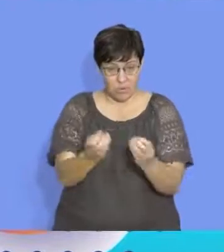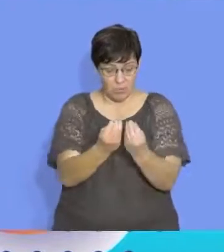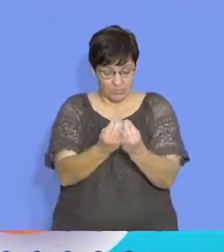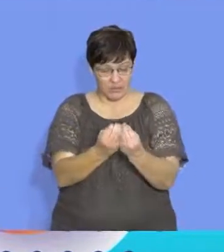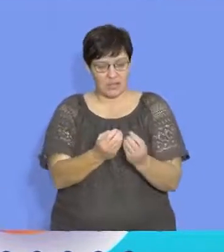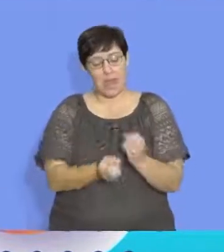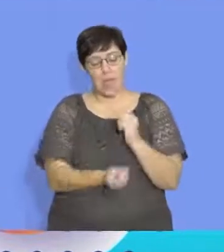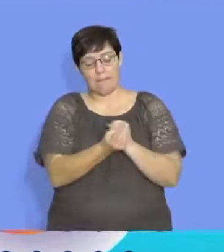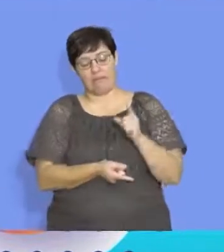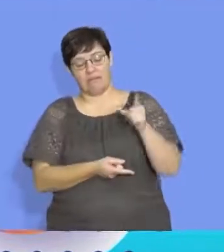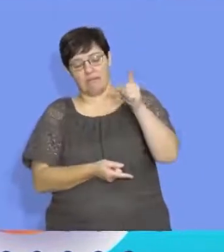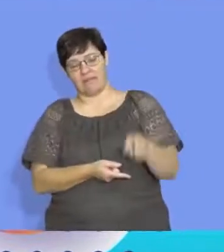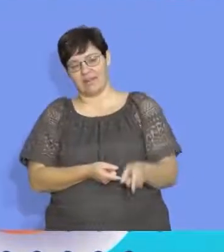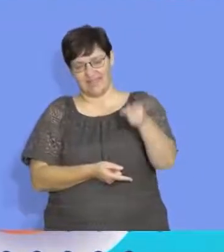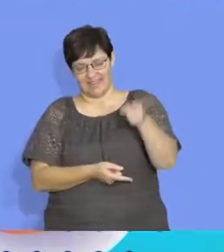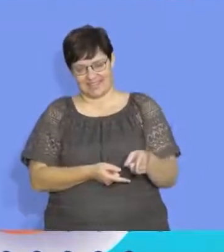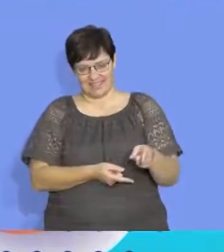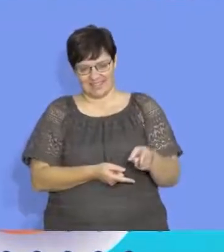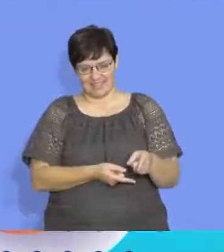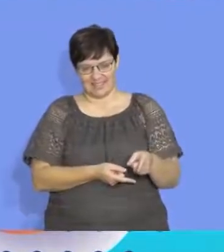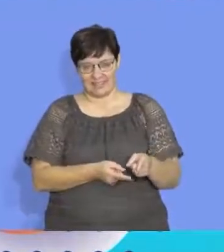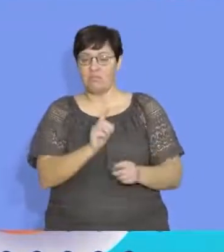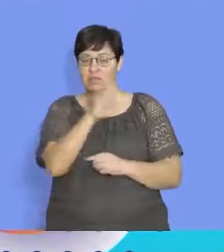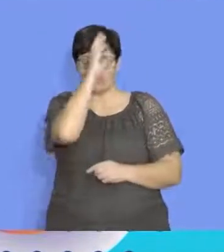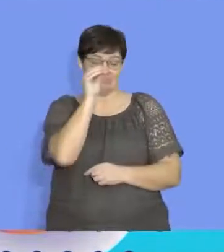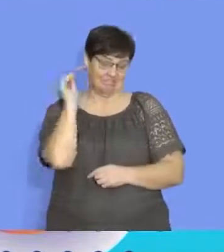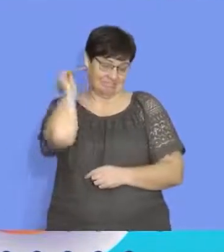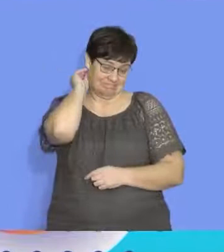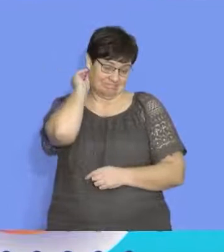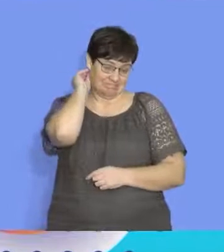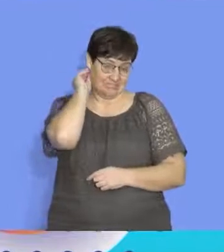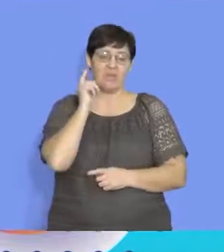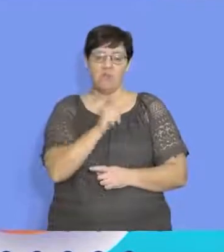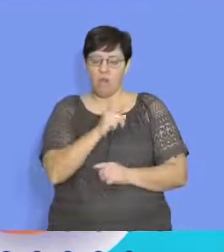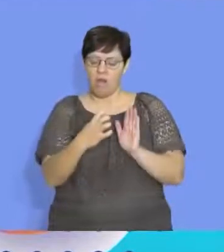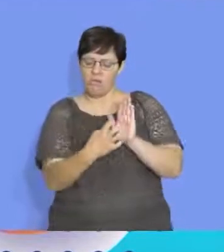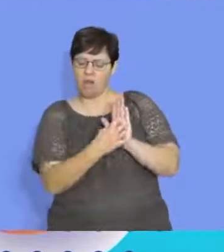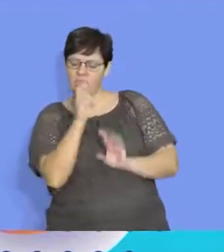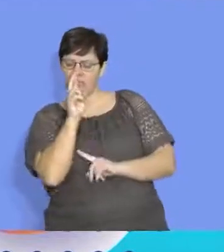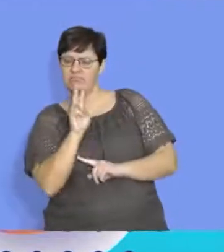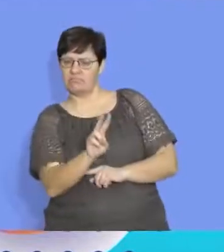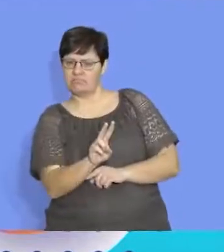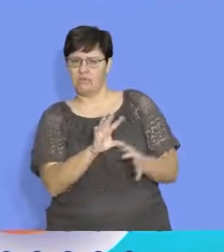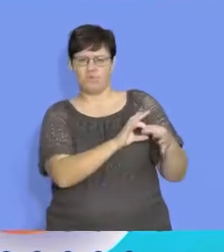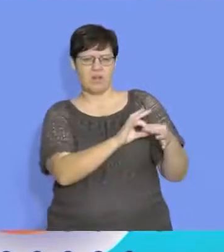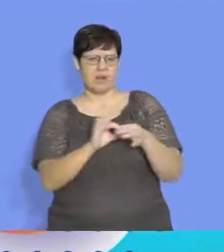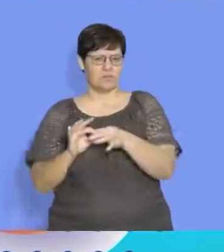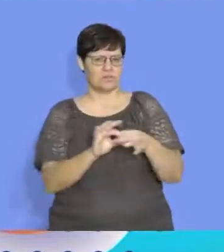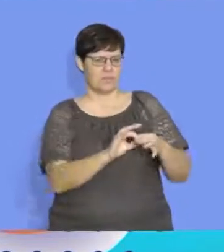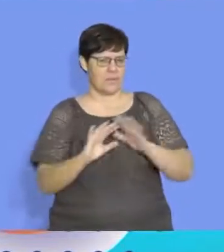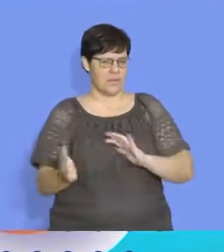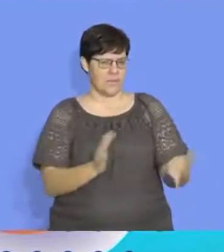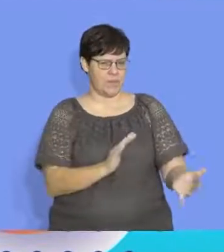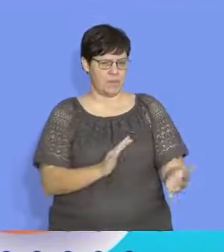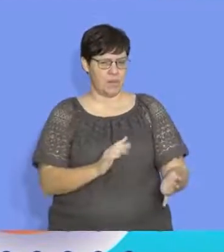in mind these factors as we're looking at graphs and we're thinking about relationships. Which one are we